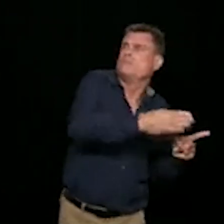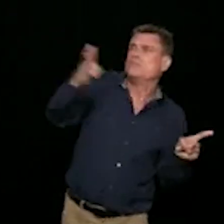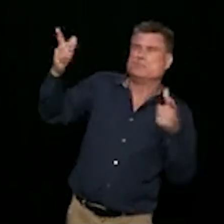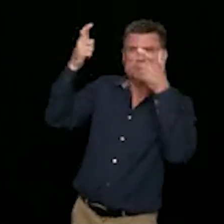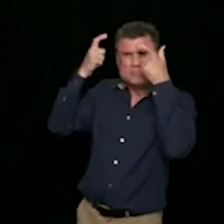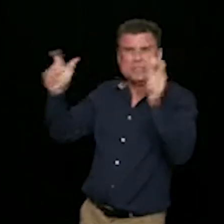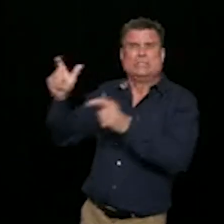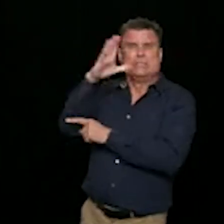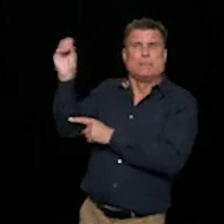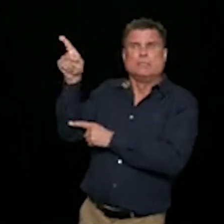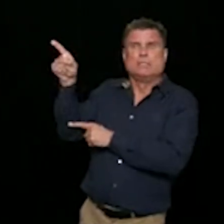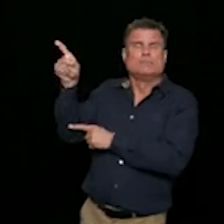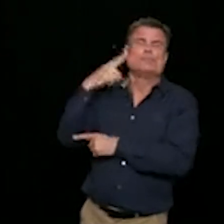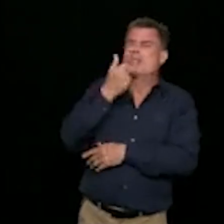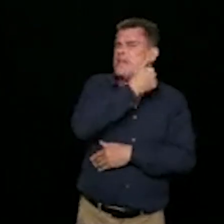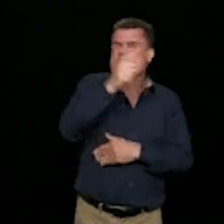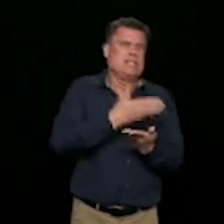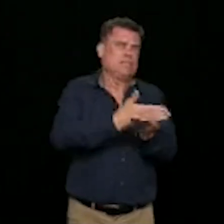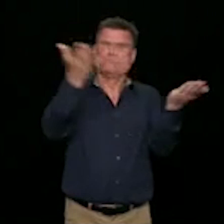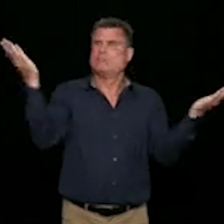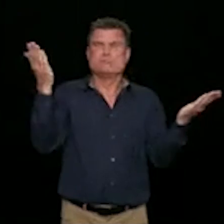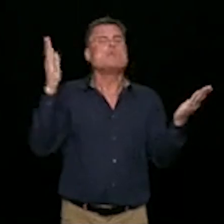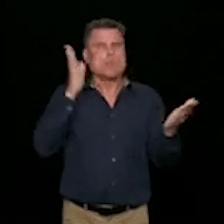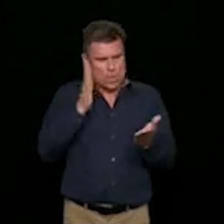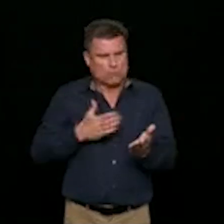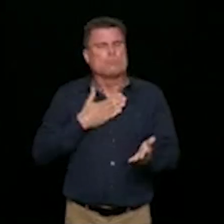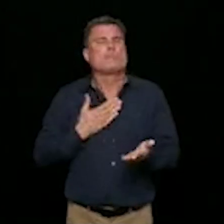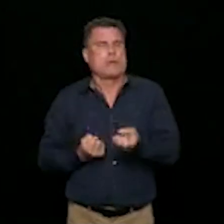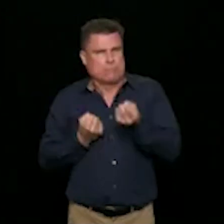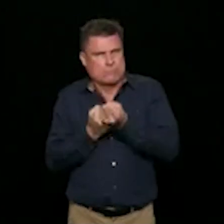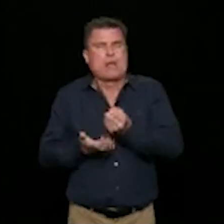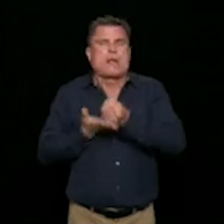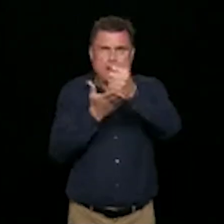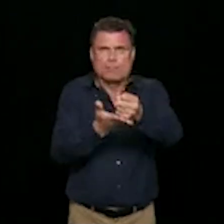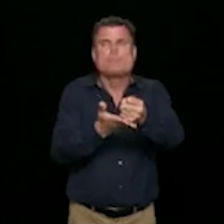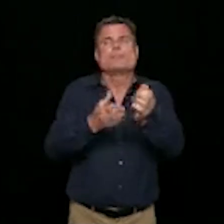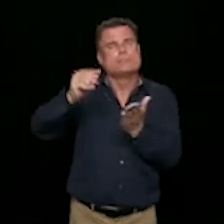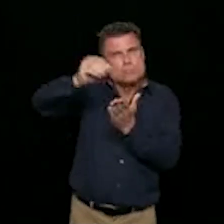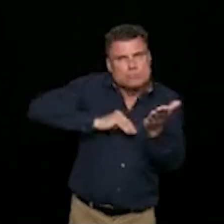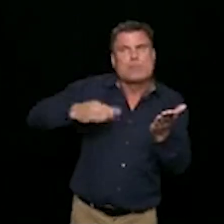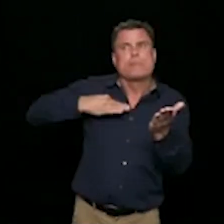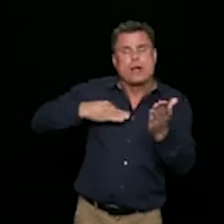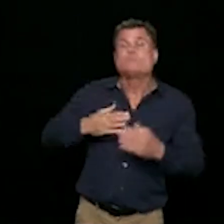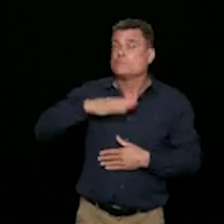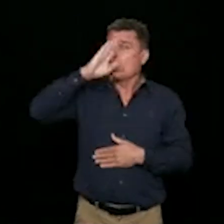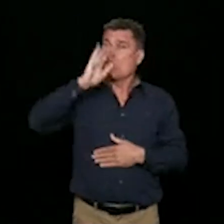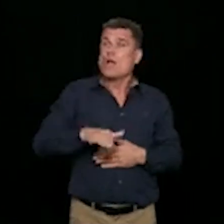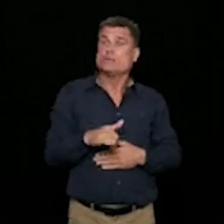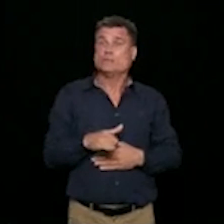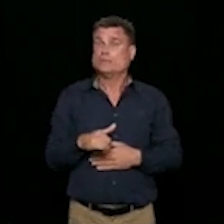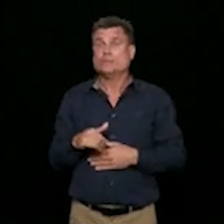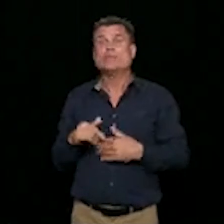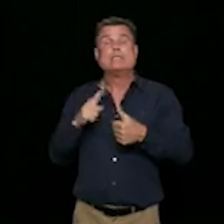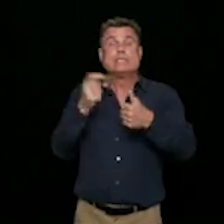shop with only one employee to large employer with multiple locations. We also recognize that the